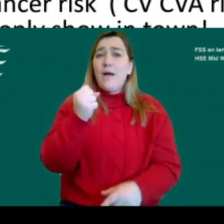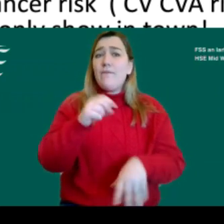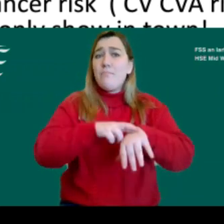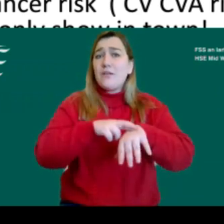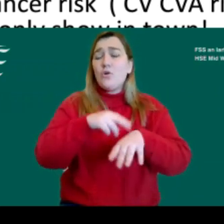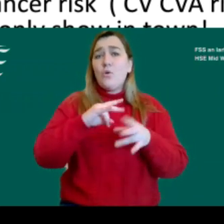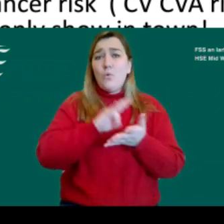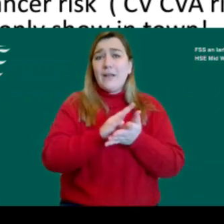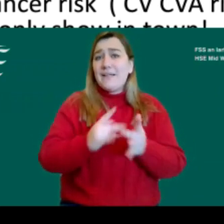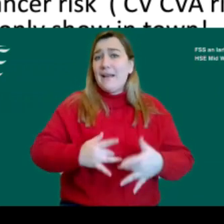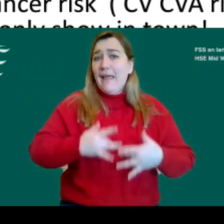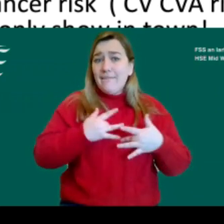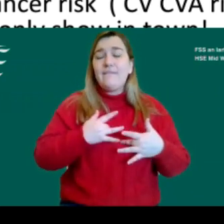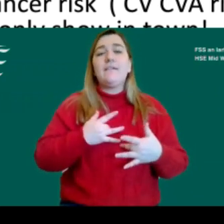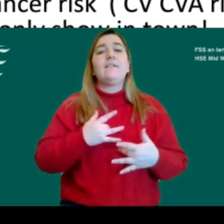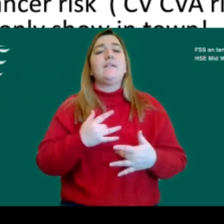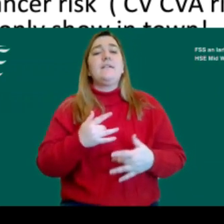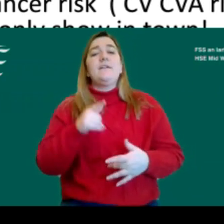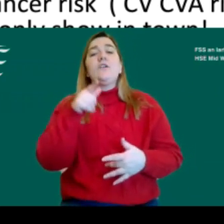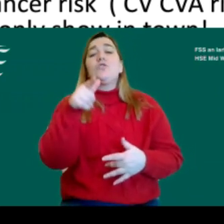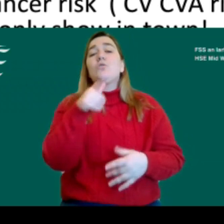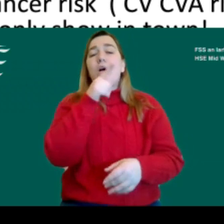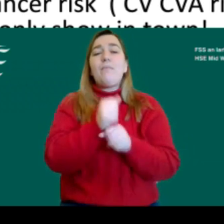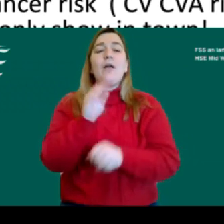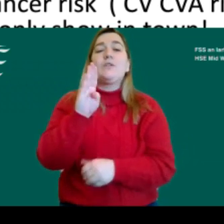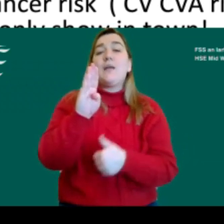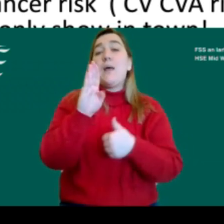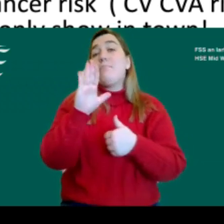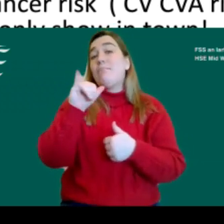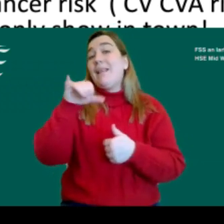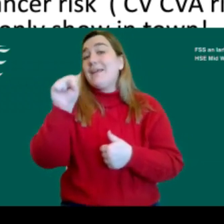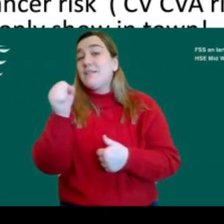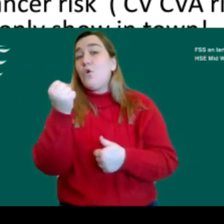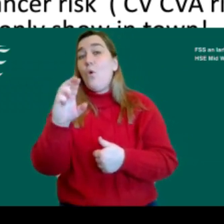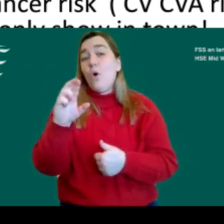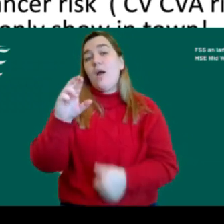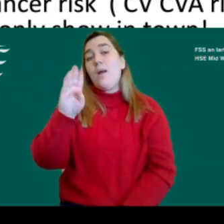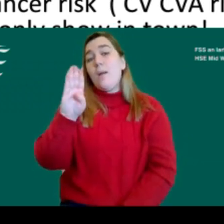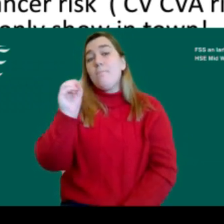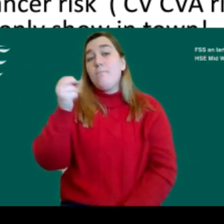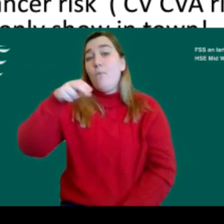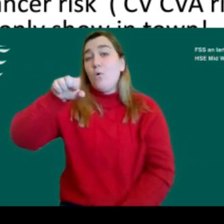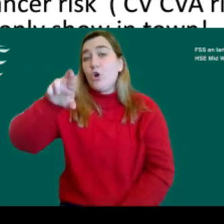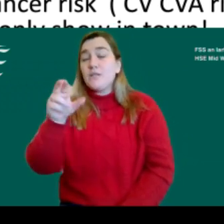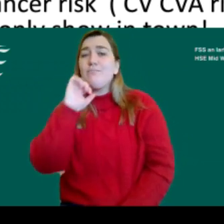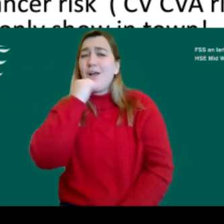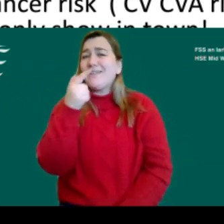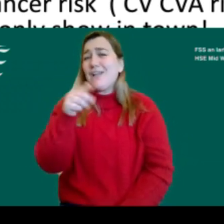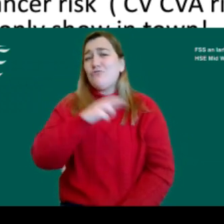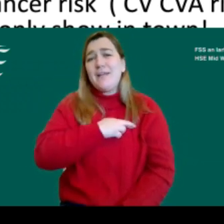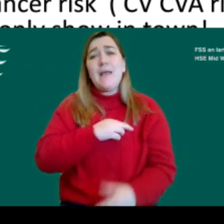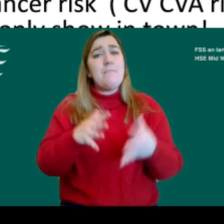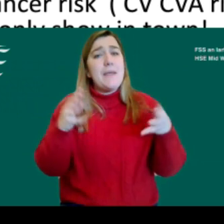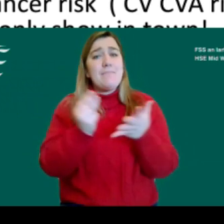your sex life. And it's really important to talk about that, because that can be a major part of a woman's journey at this stage in her life, where she can feel really upset that suddenly out of the